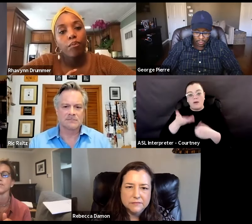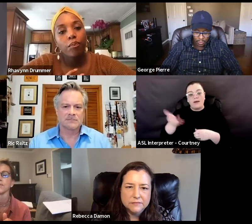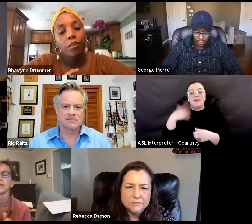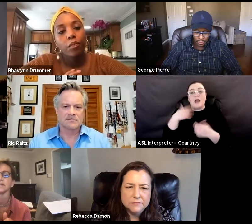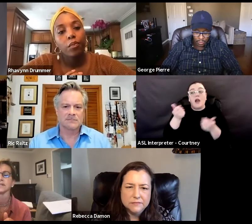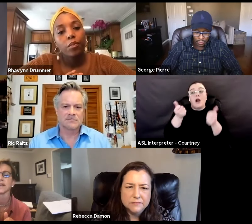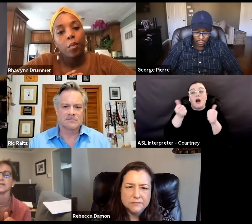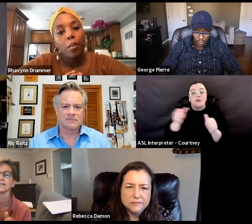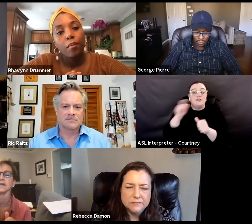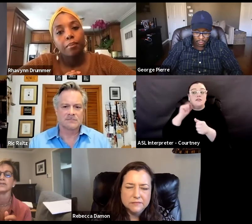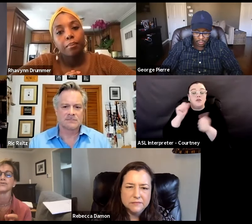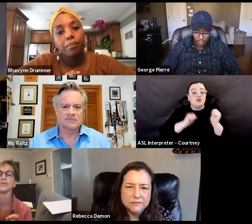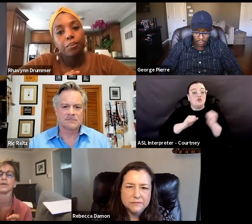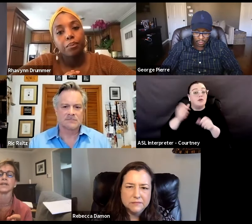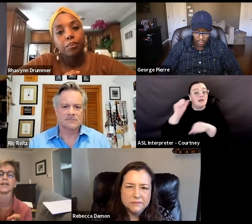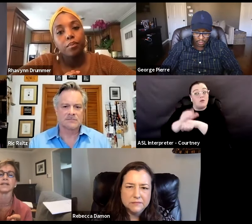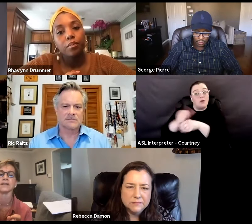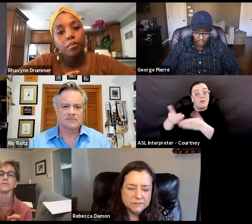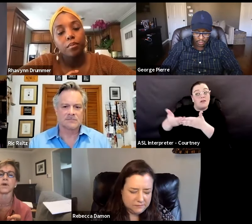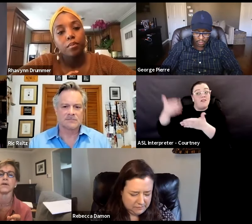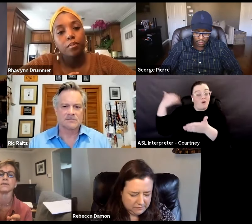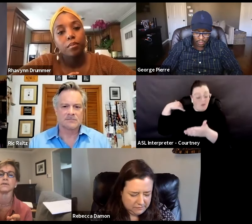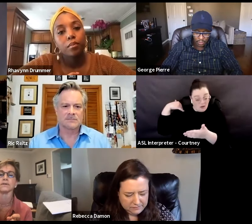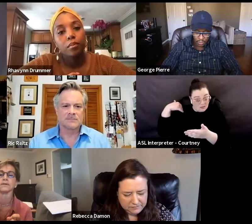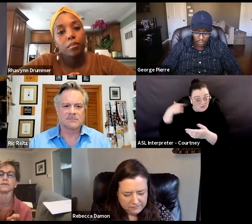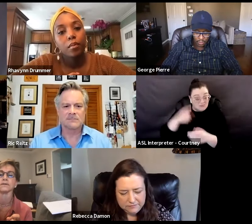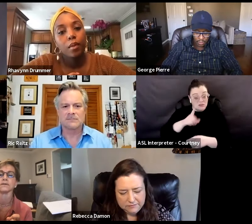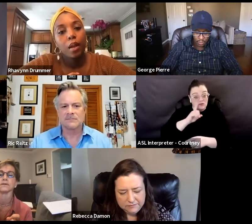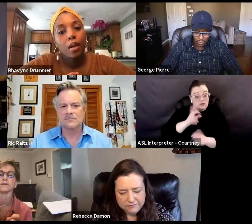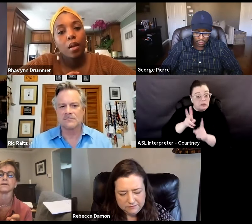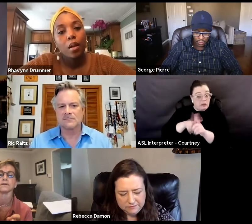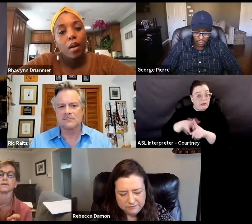on before. Is this case true in Atlanta as well?